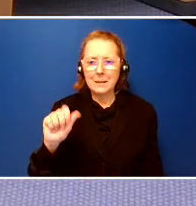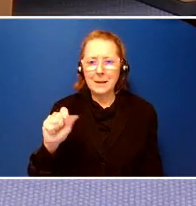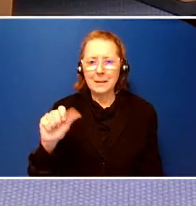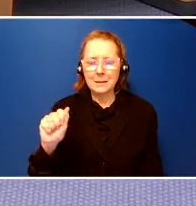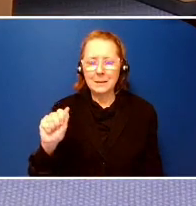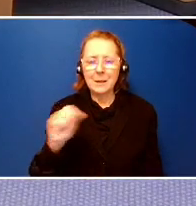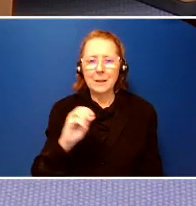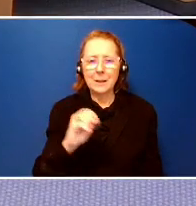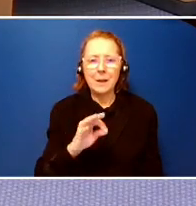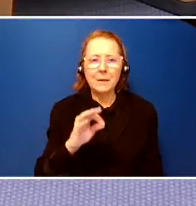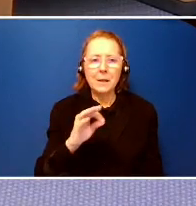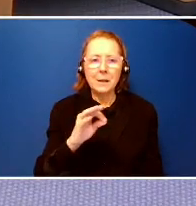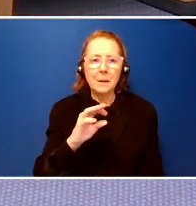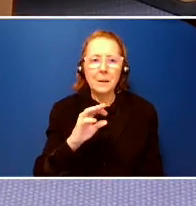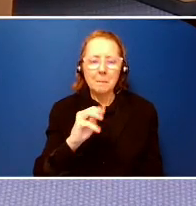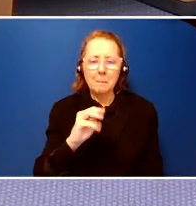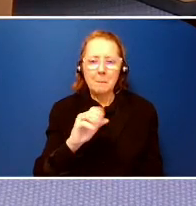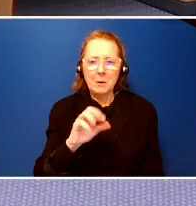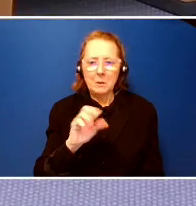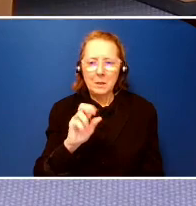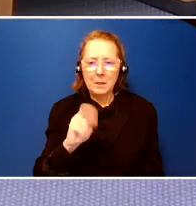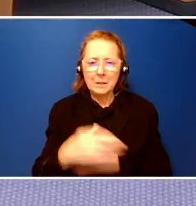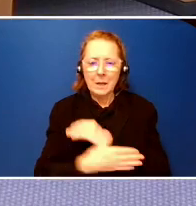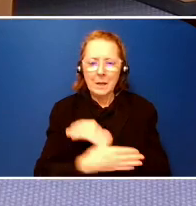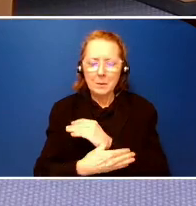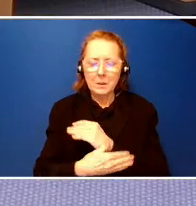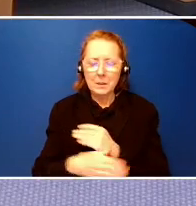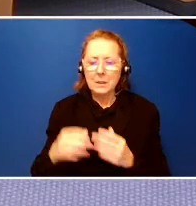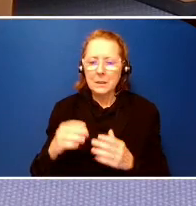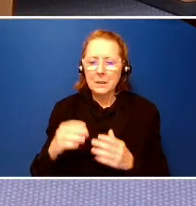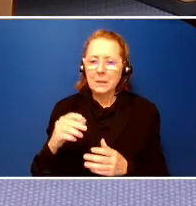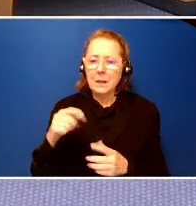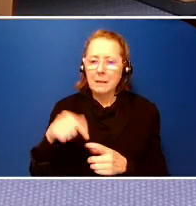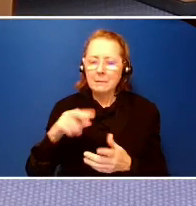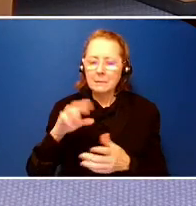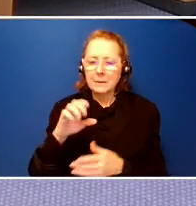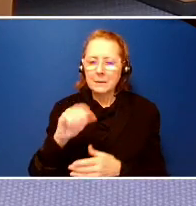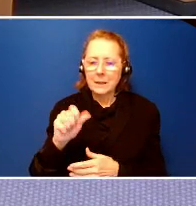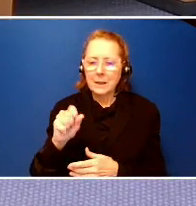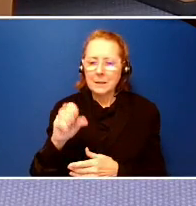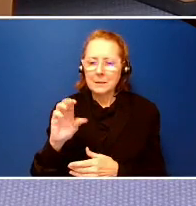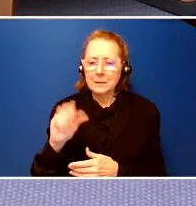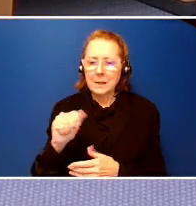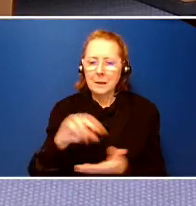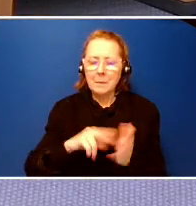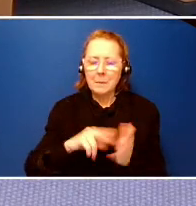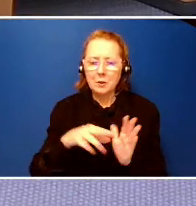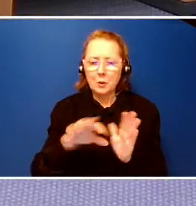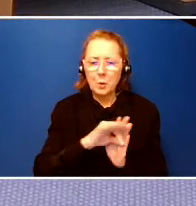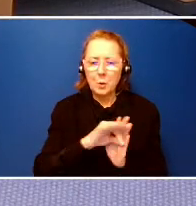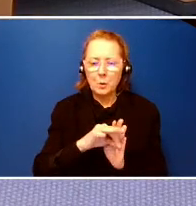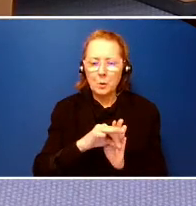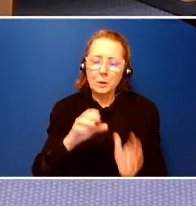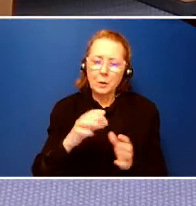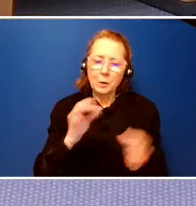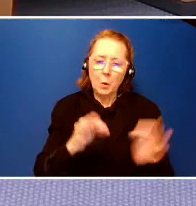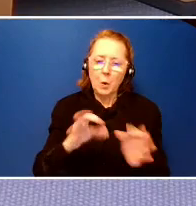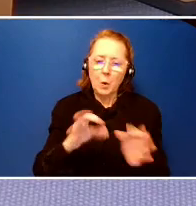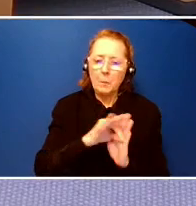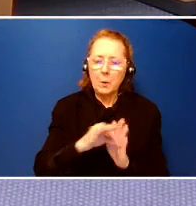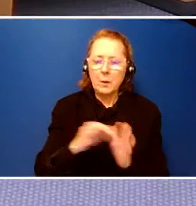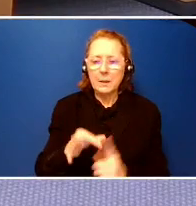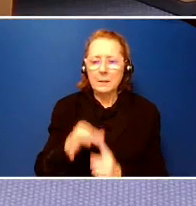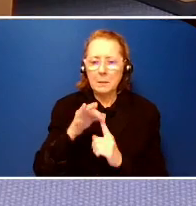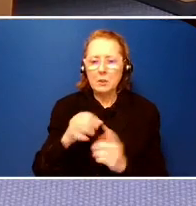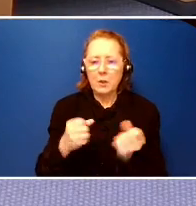for Court-Appointed Special Advocates, and we represent abused and neglected children across Marion County.